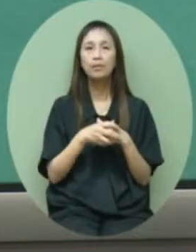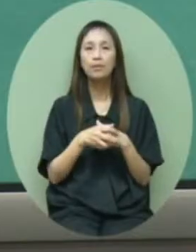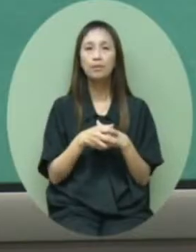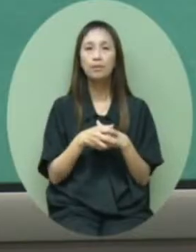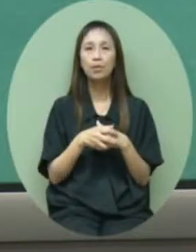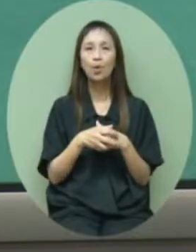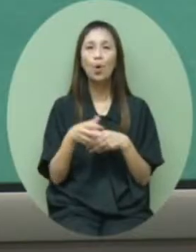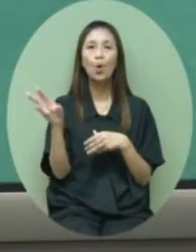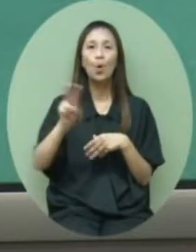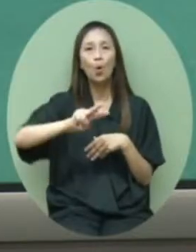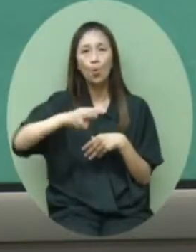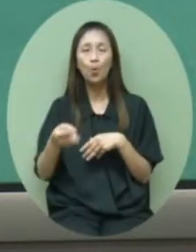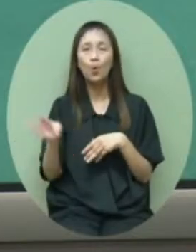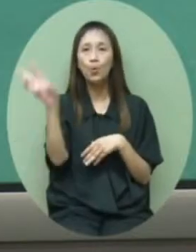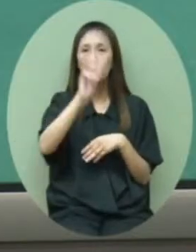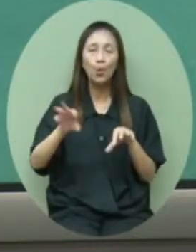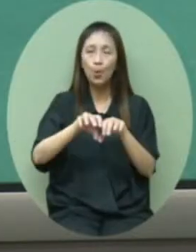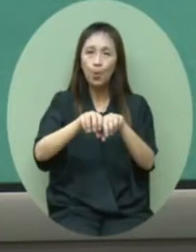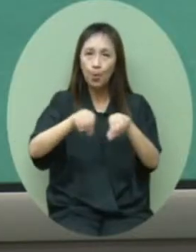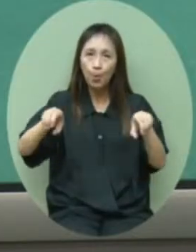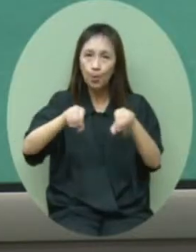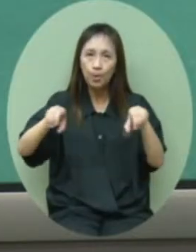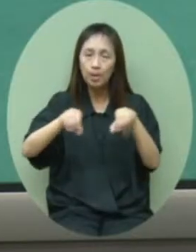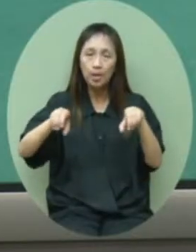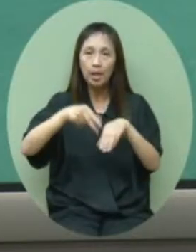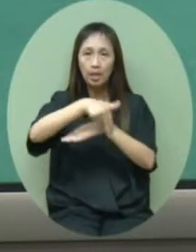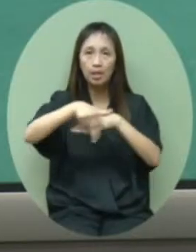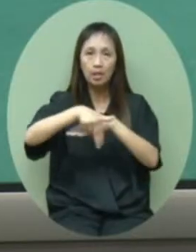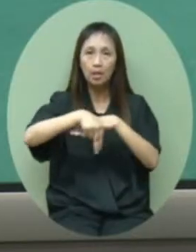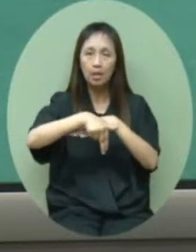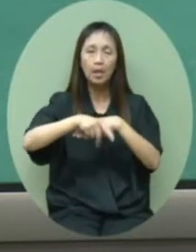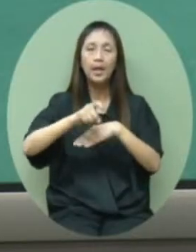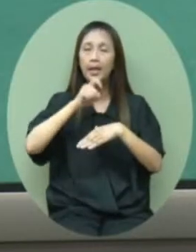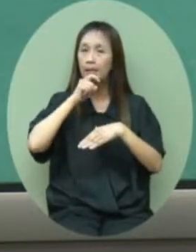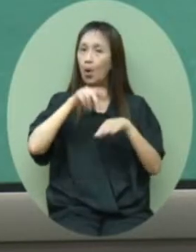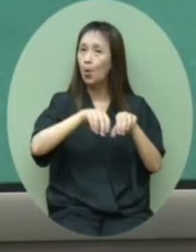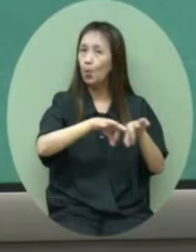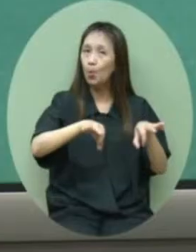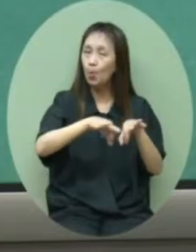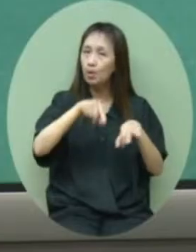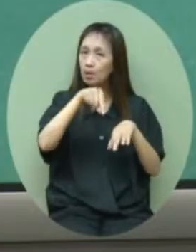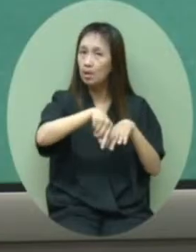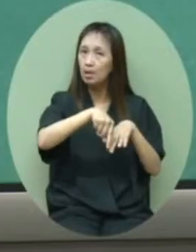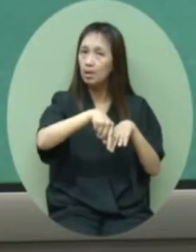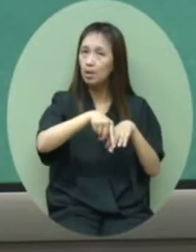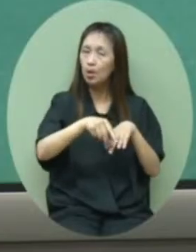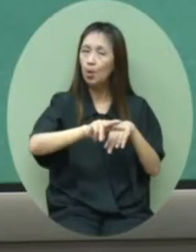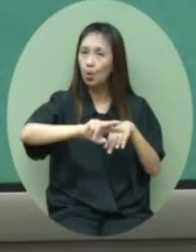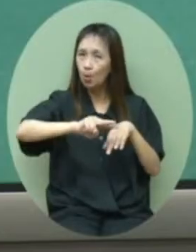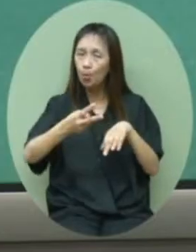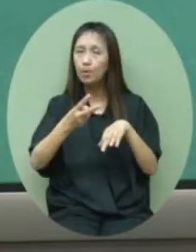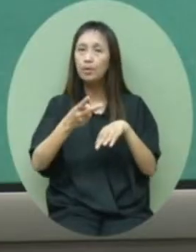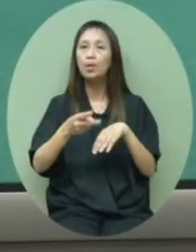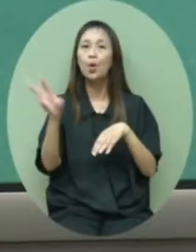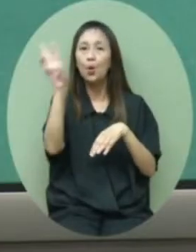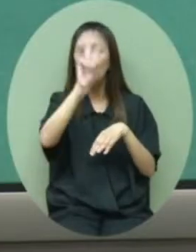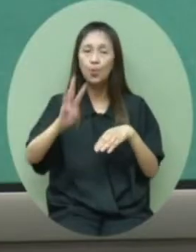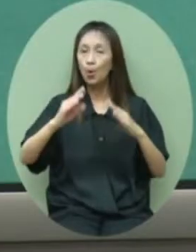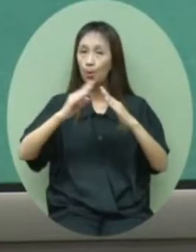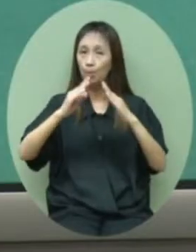source of the problem ASAP, and Water Department will submit the plan to Development Bureau ASAP.